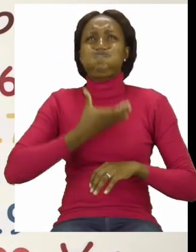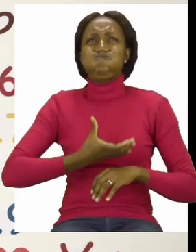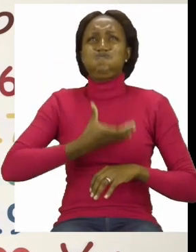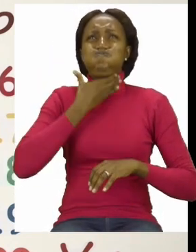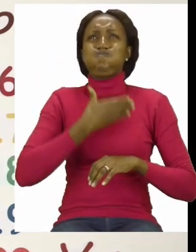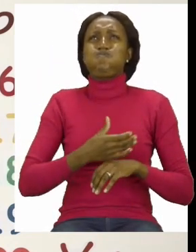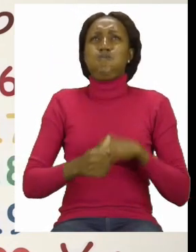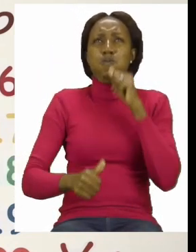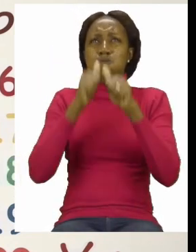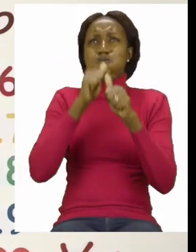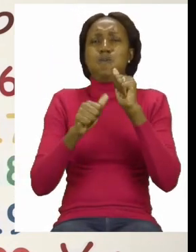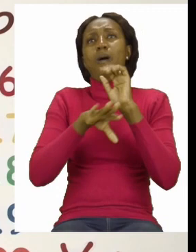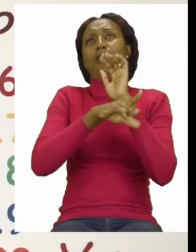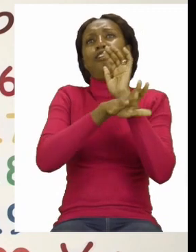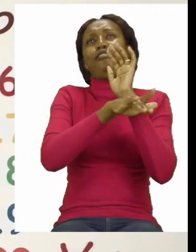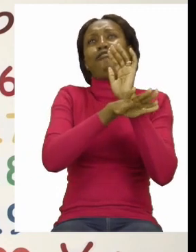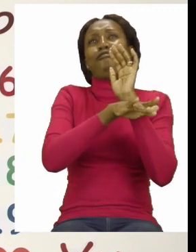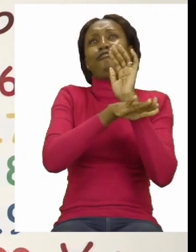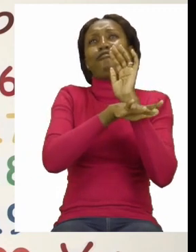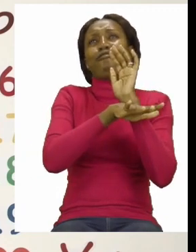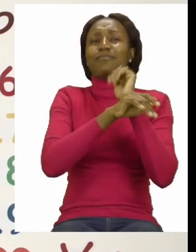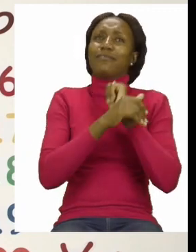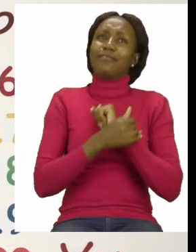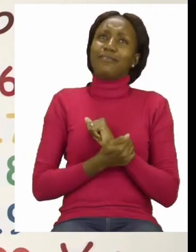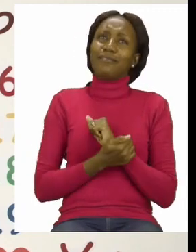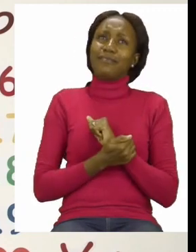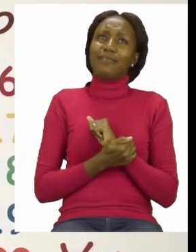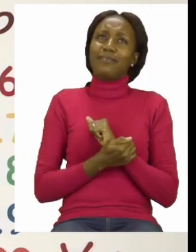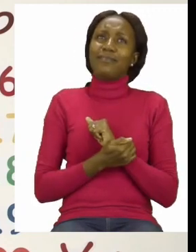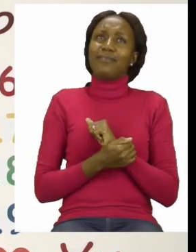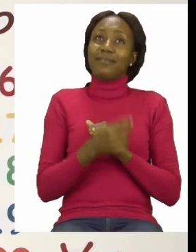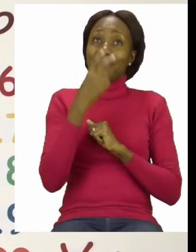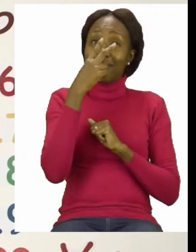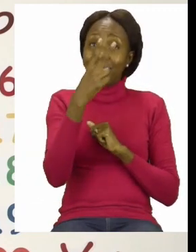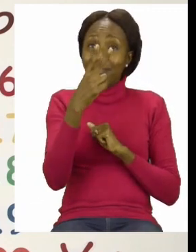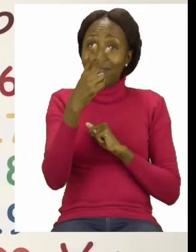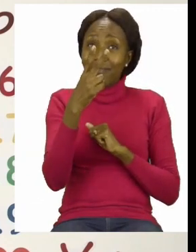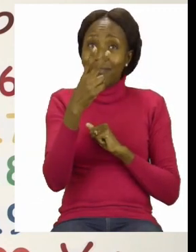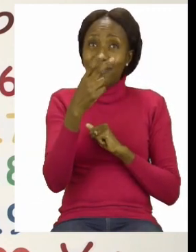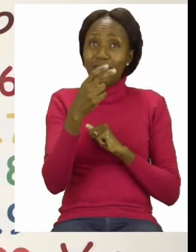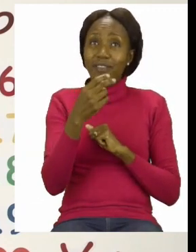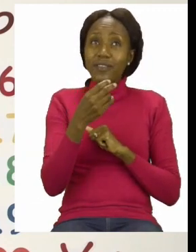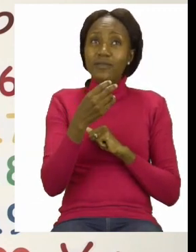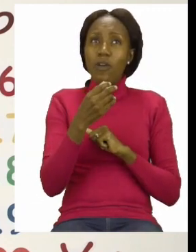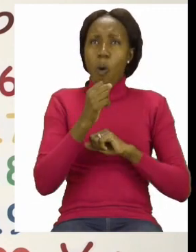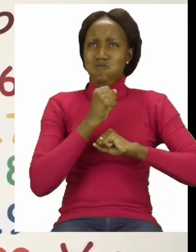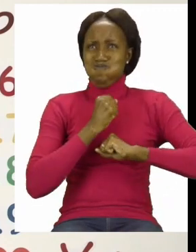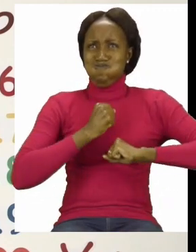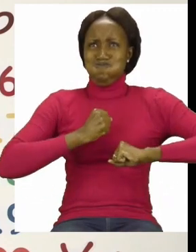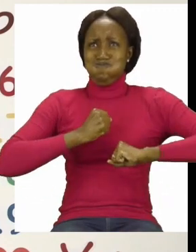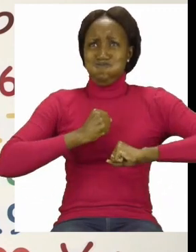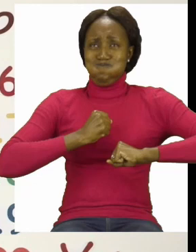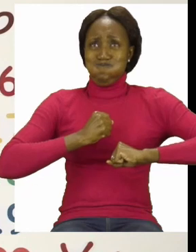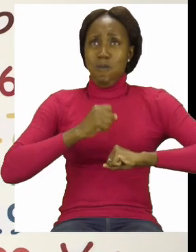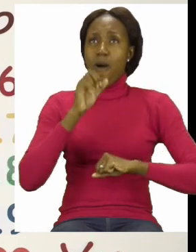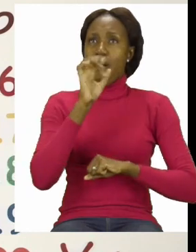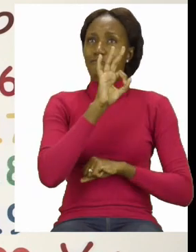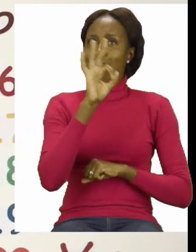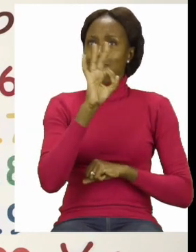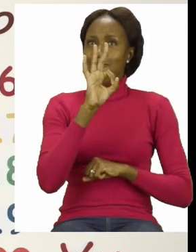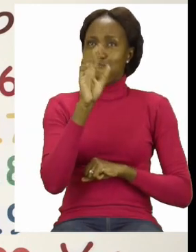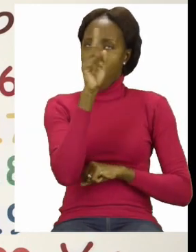eats fruits. Now as you can see, I've already circled one of the F in the word